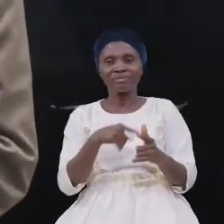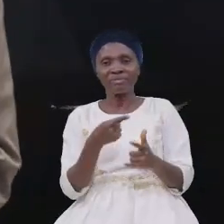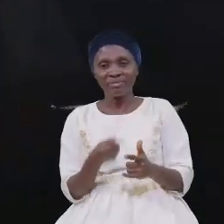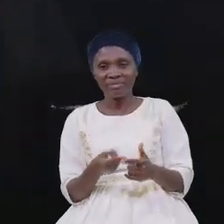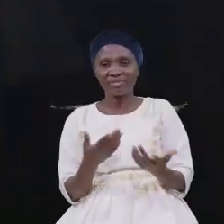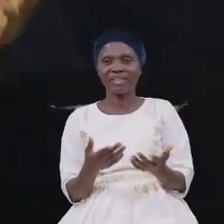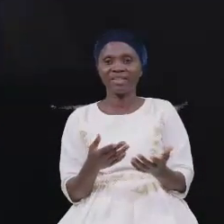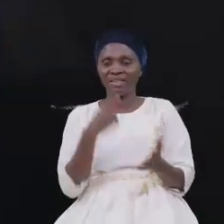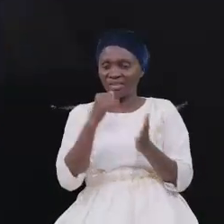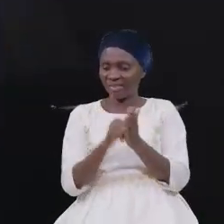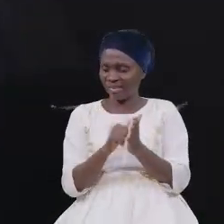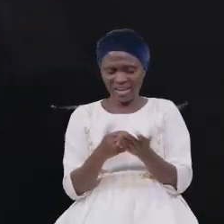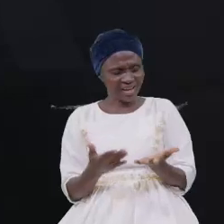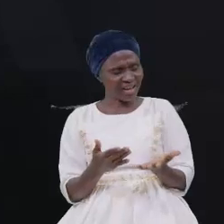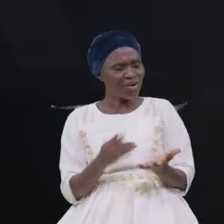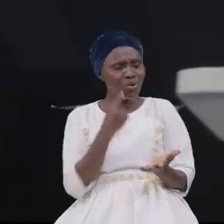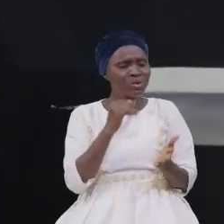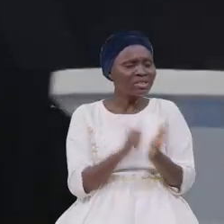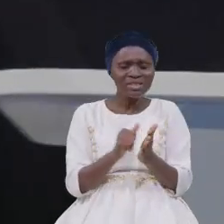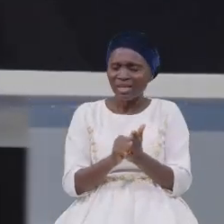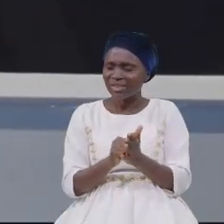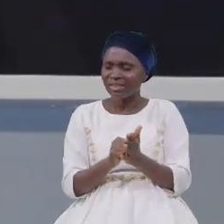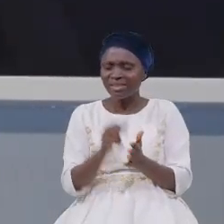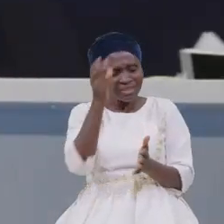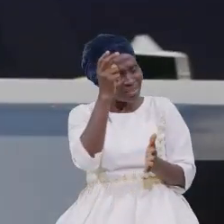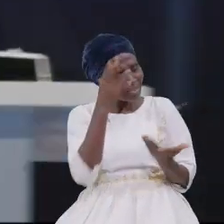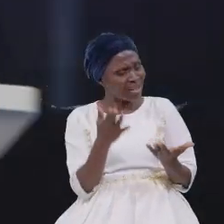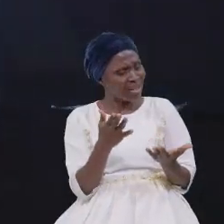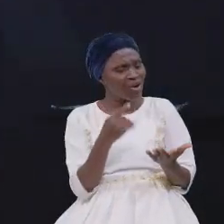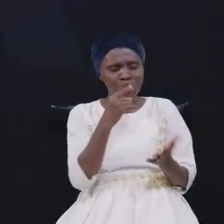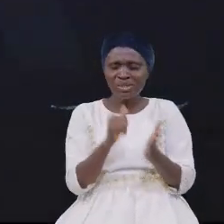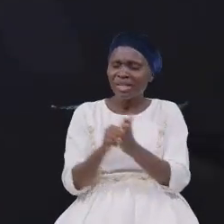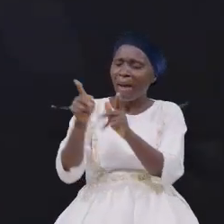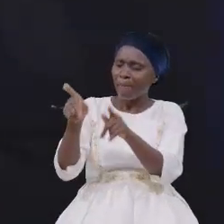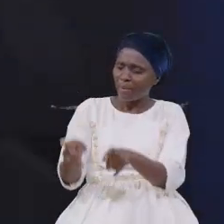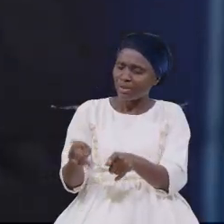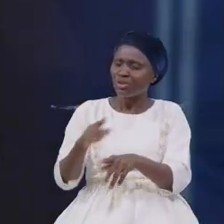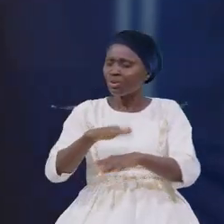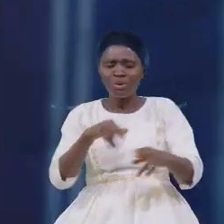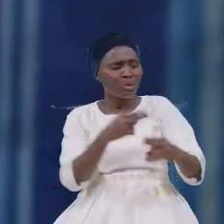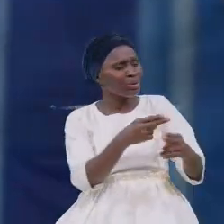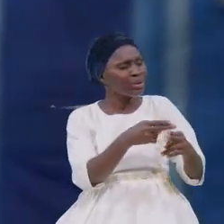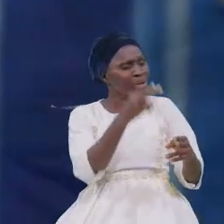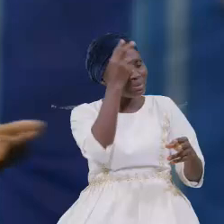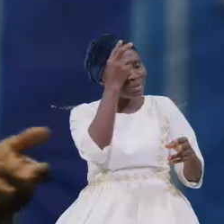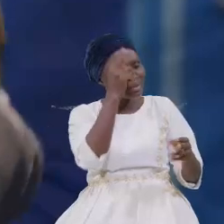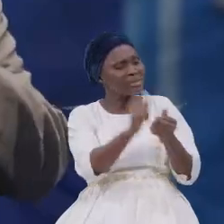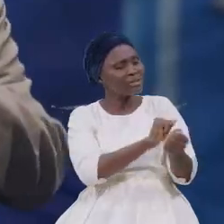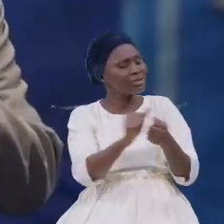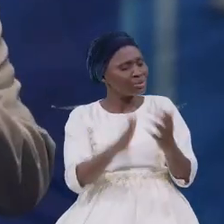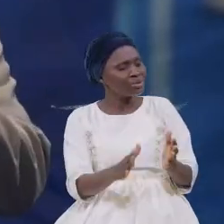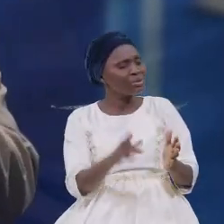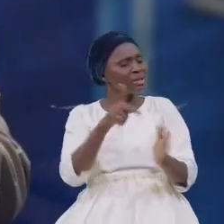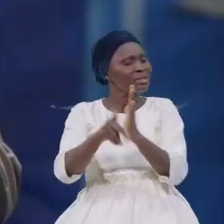call them Lucifer, they call him evil, they call him the destroyer. And they're looking,